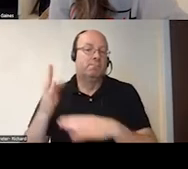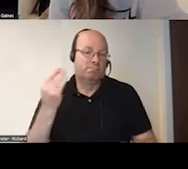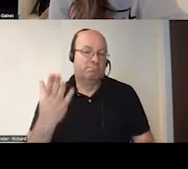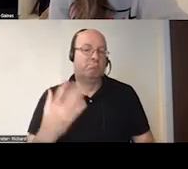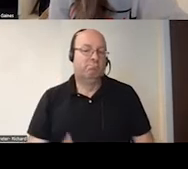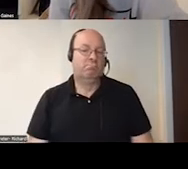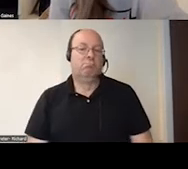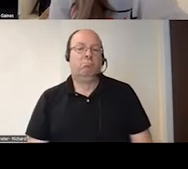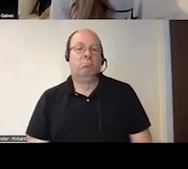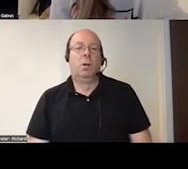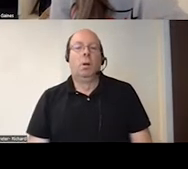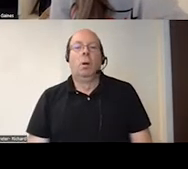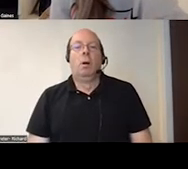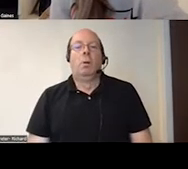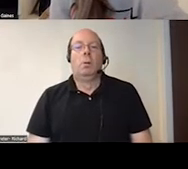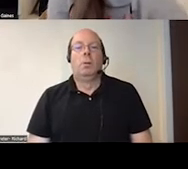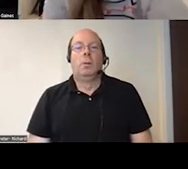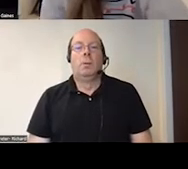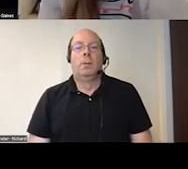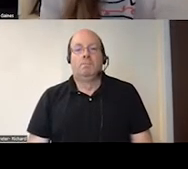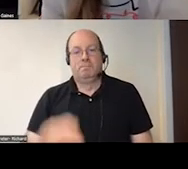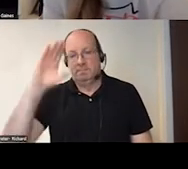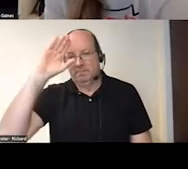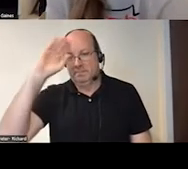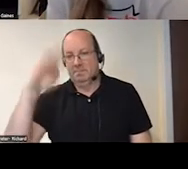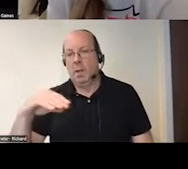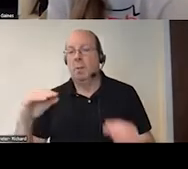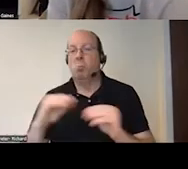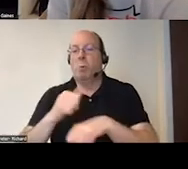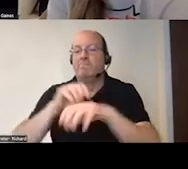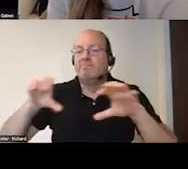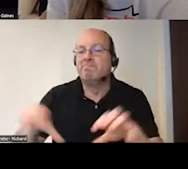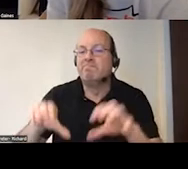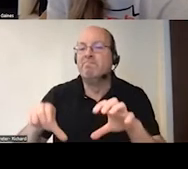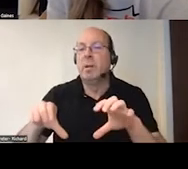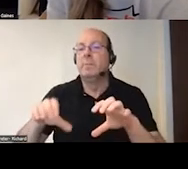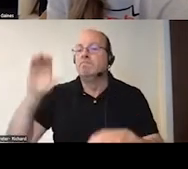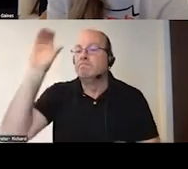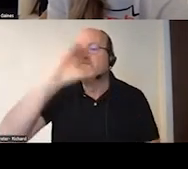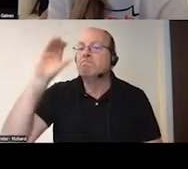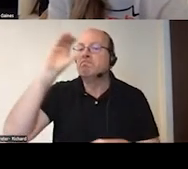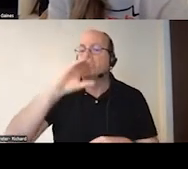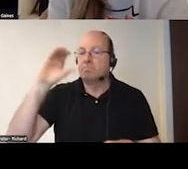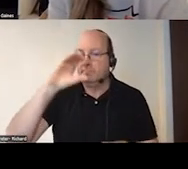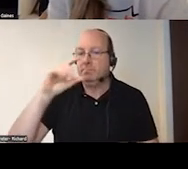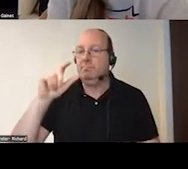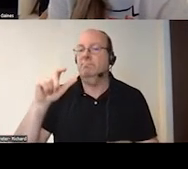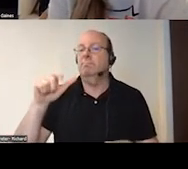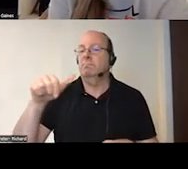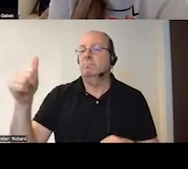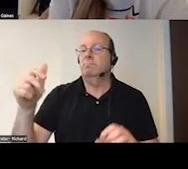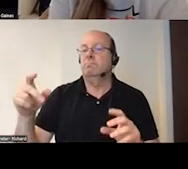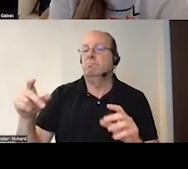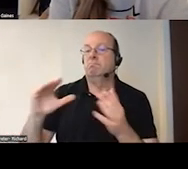scale. And I know that I could probably do a bit more work in terms of looking and seeking and trying to figure out, you know, how, what